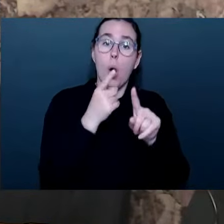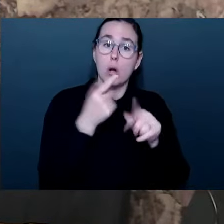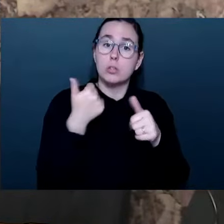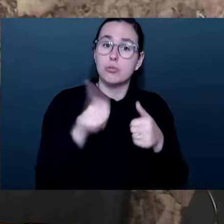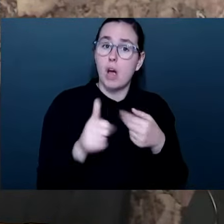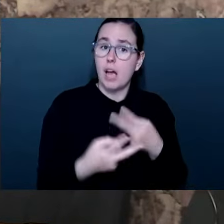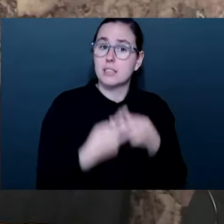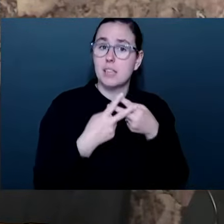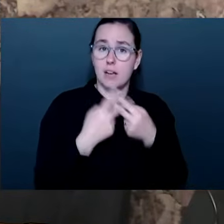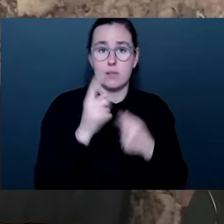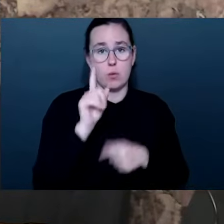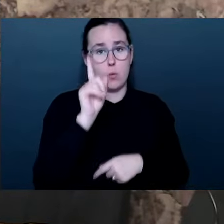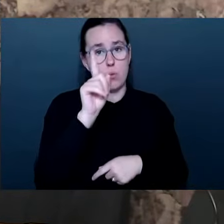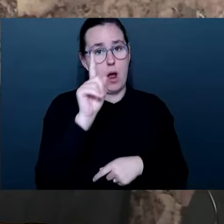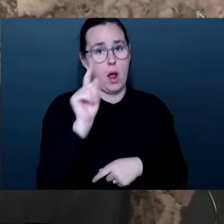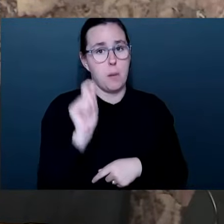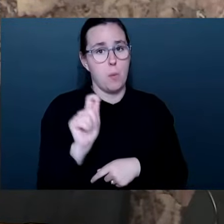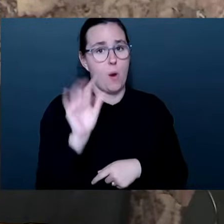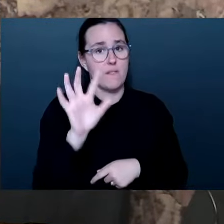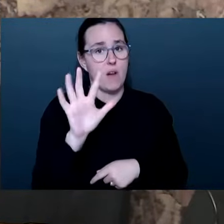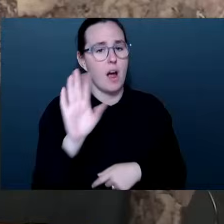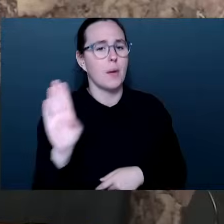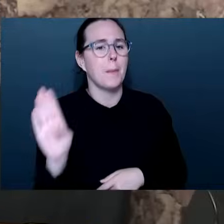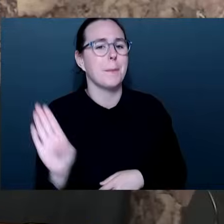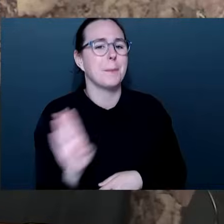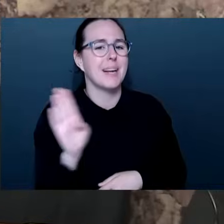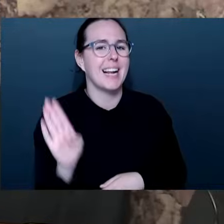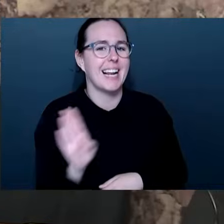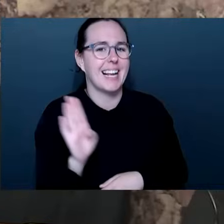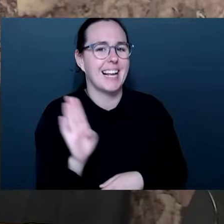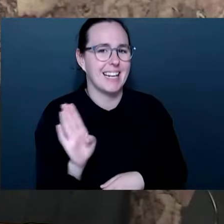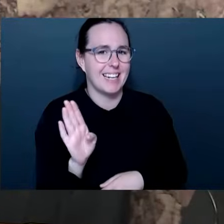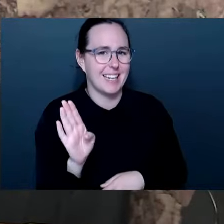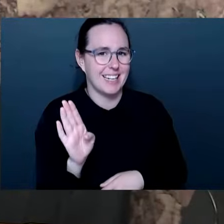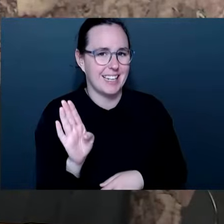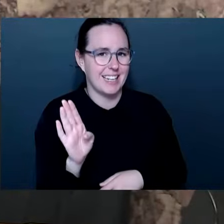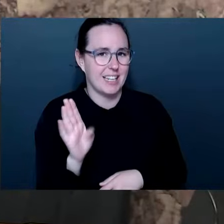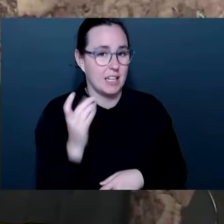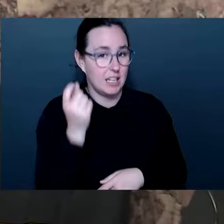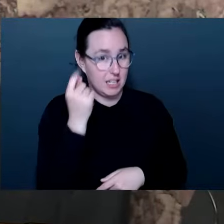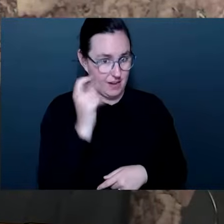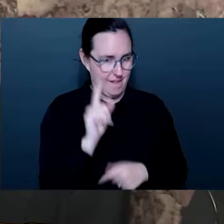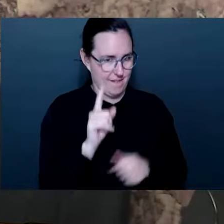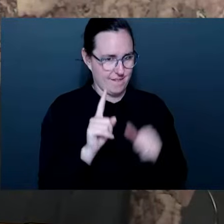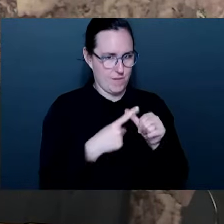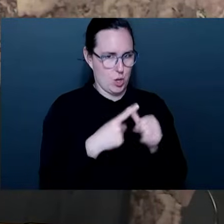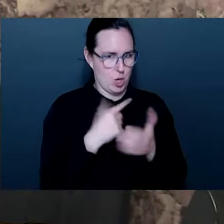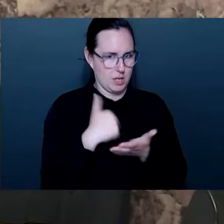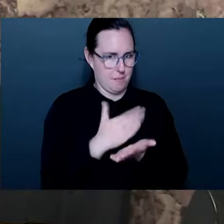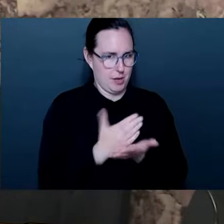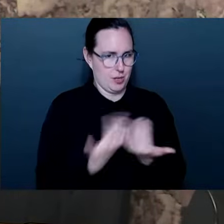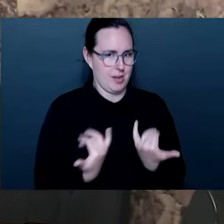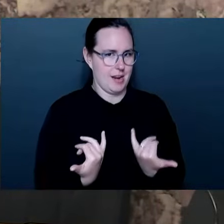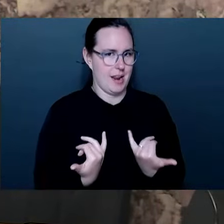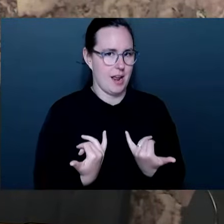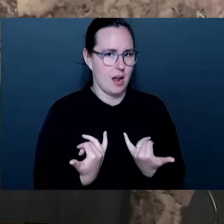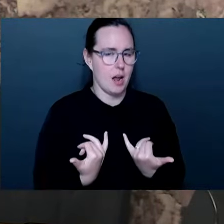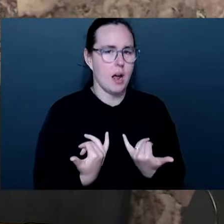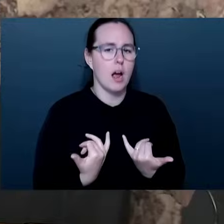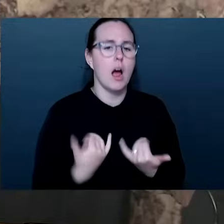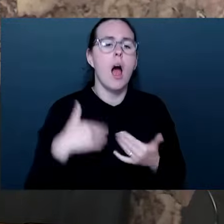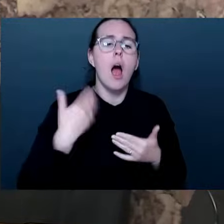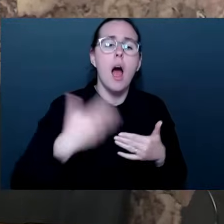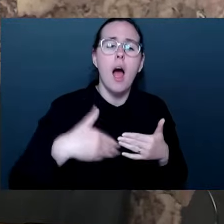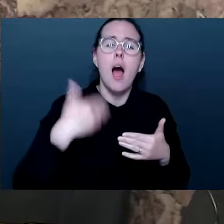We have to continue to do this work, and we are doing this work very diligently. We've put a freeze in place in hiring the public service.